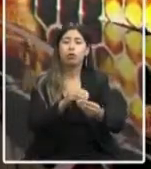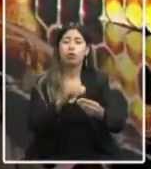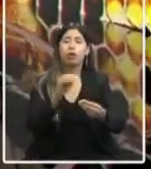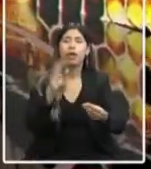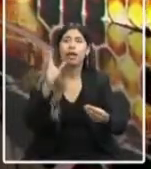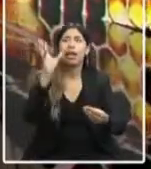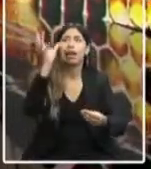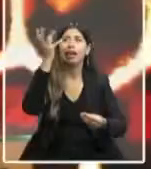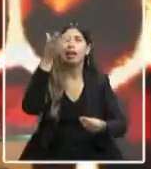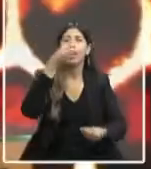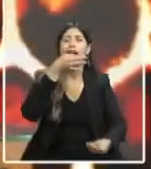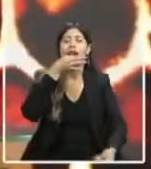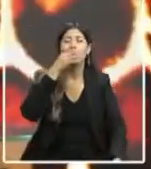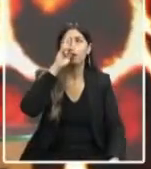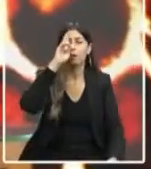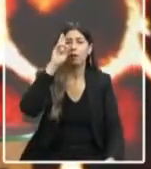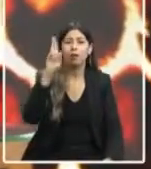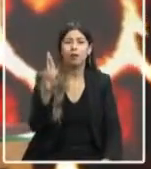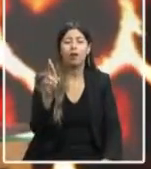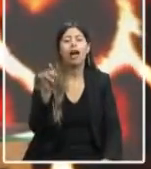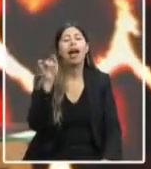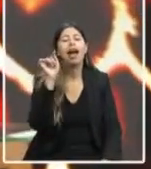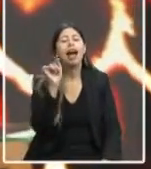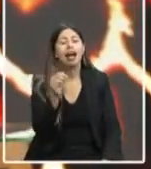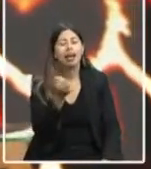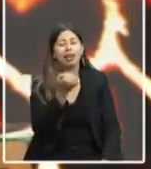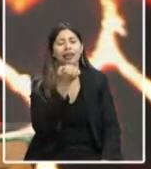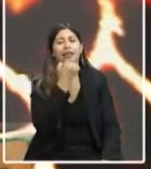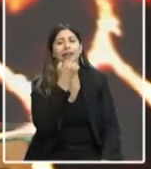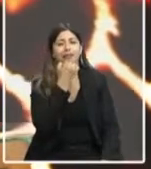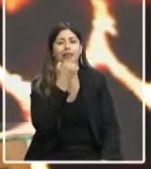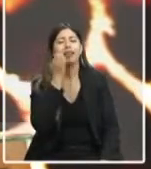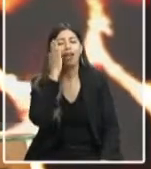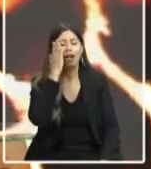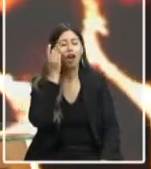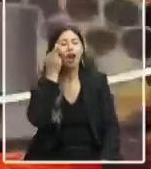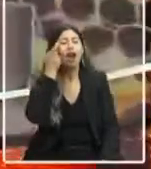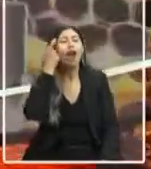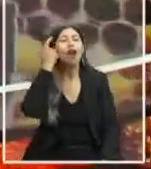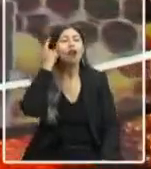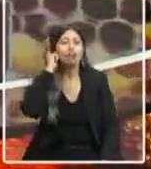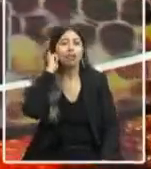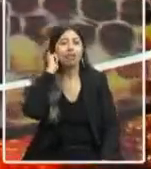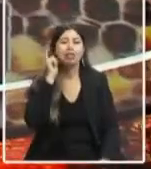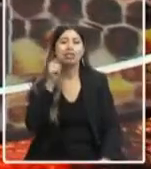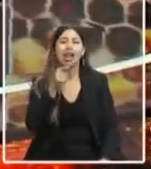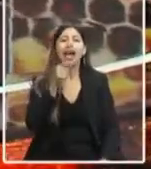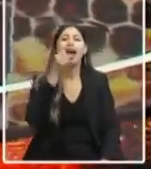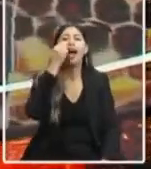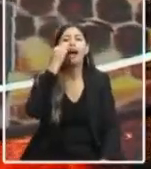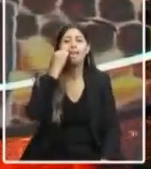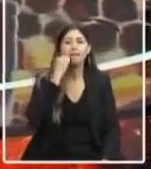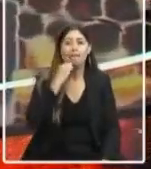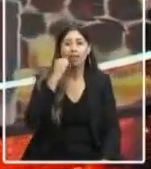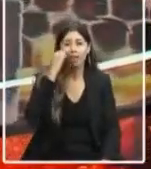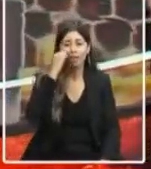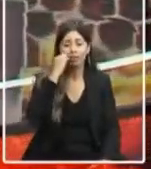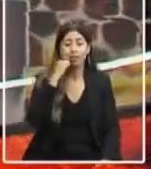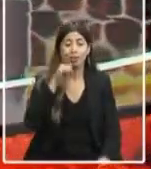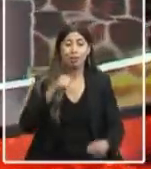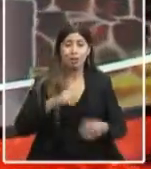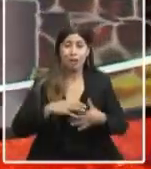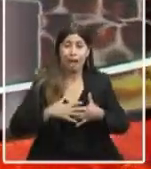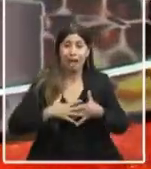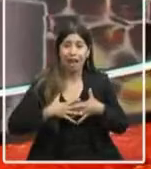affection for them. And if I do, then there'll be an internal mechanism for us to exercise restraint. Currently in